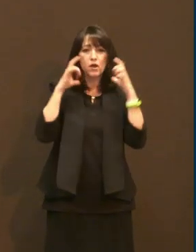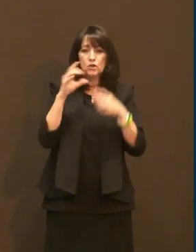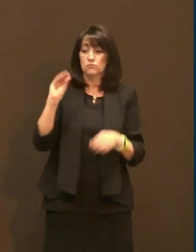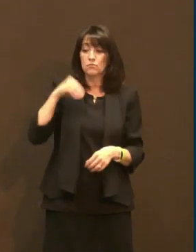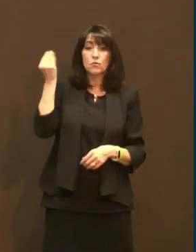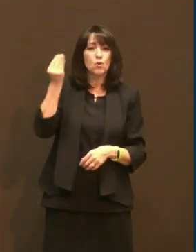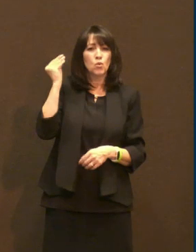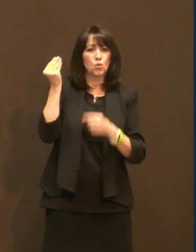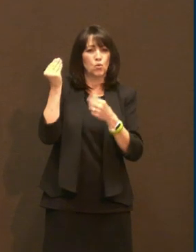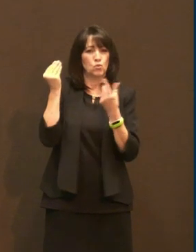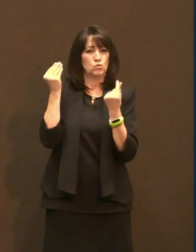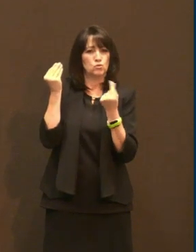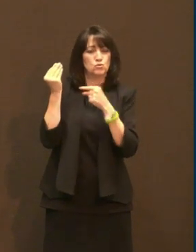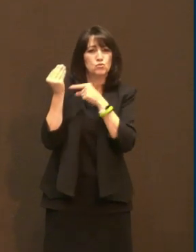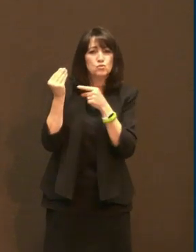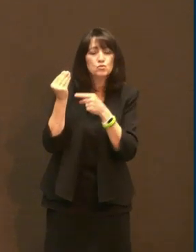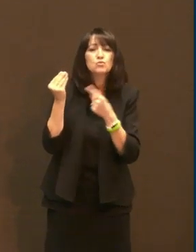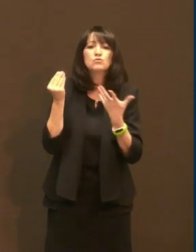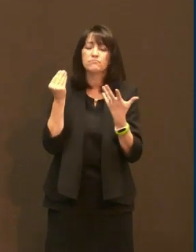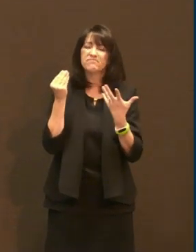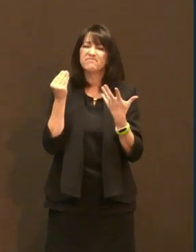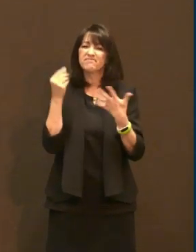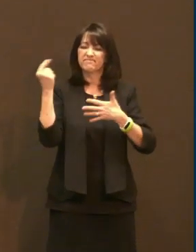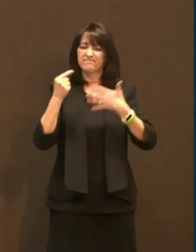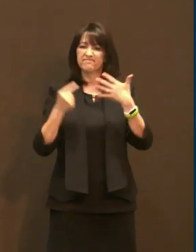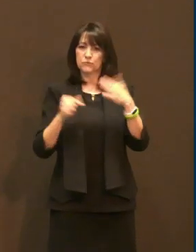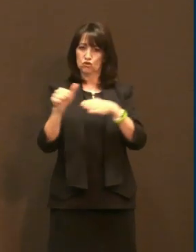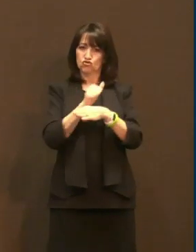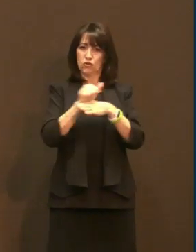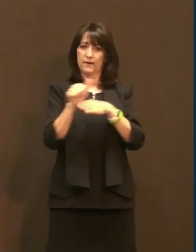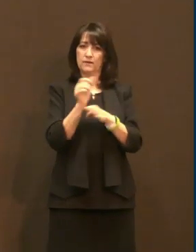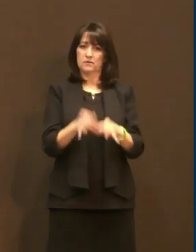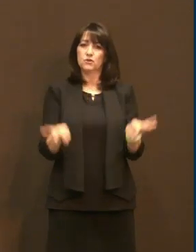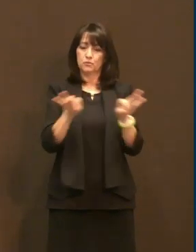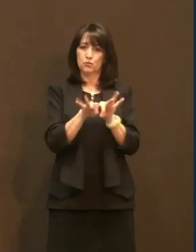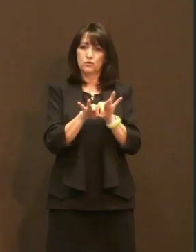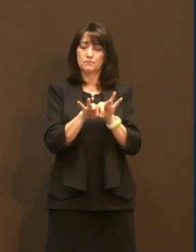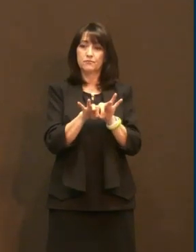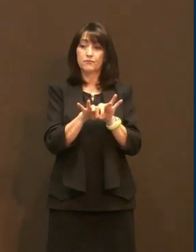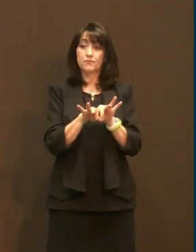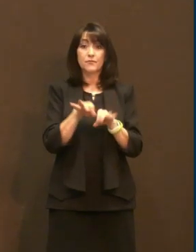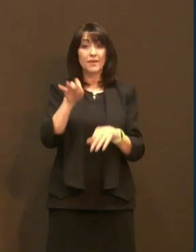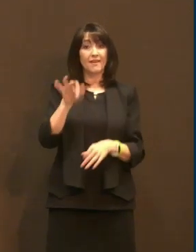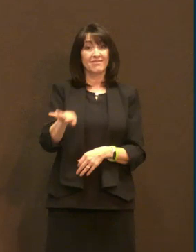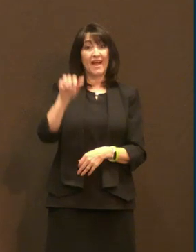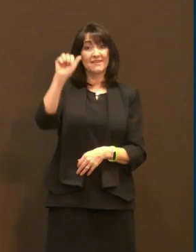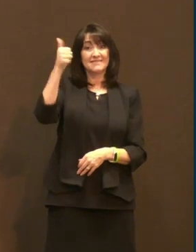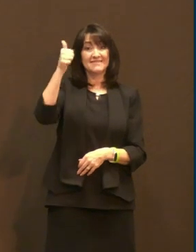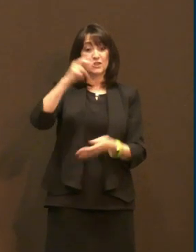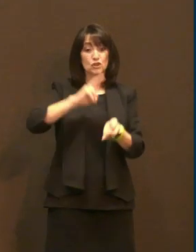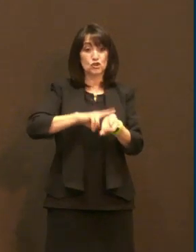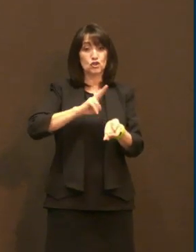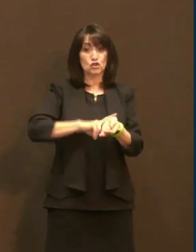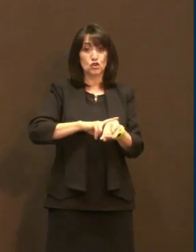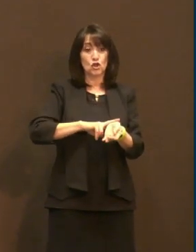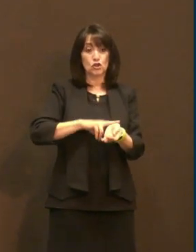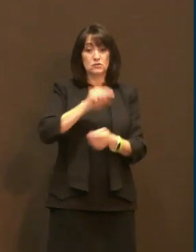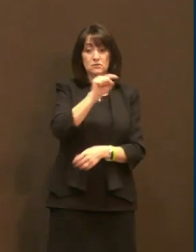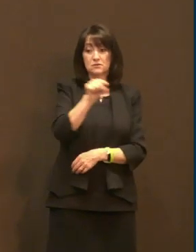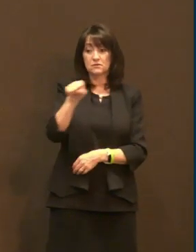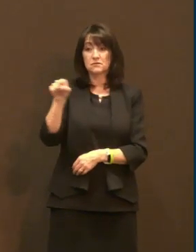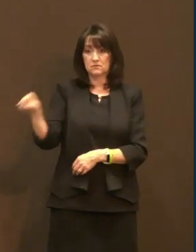really, really grateful for this asset. These folks, not only are they 10 amazing nurses, but they are from